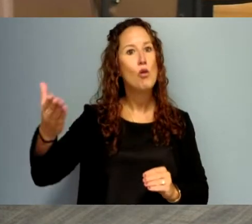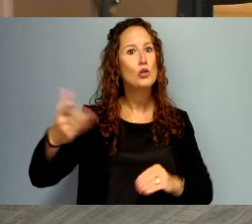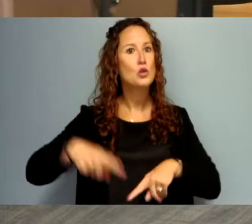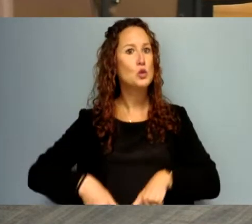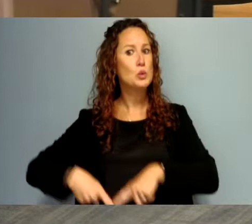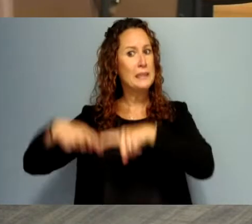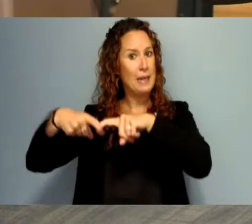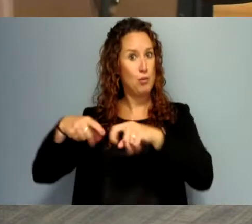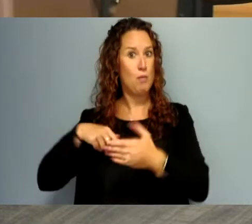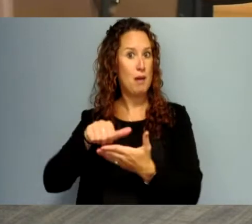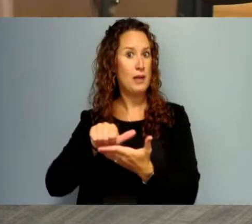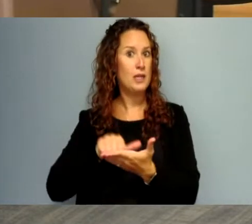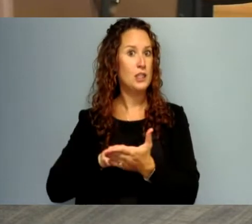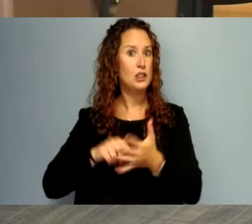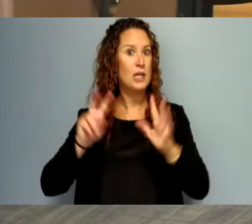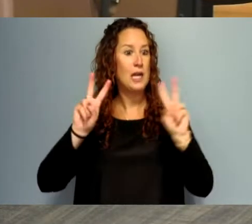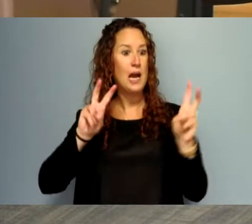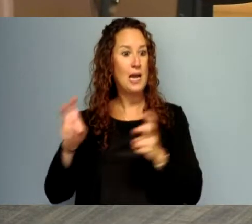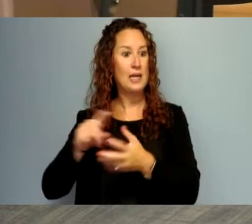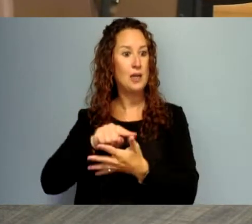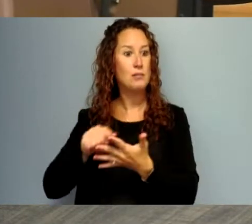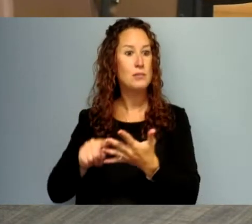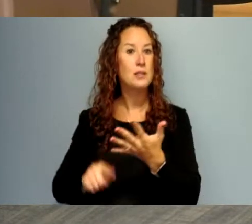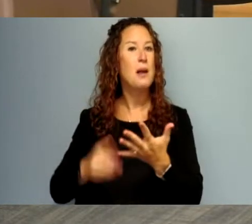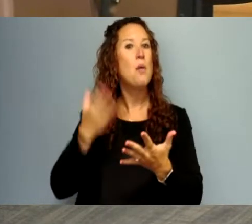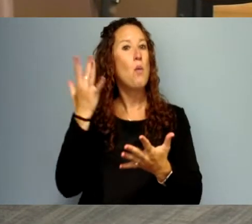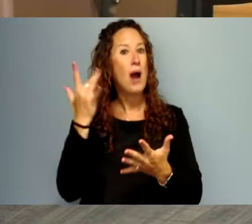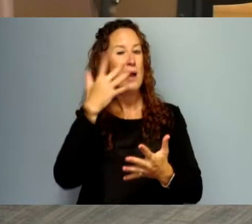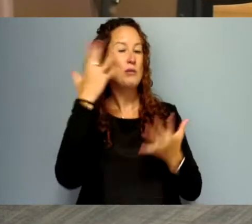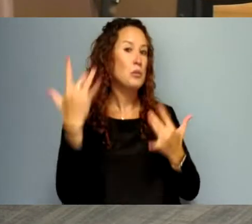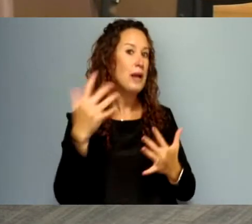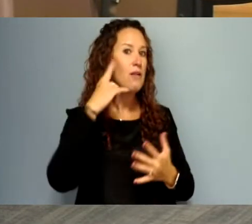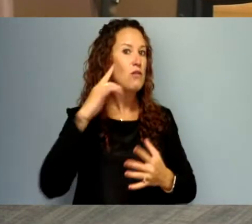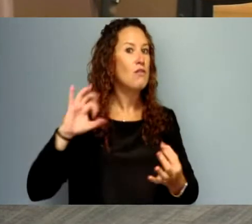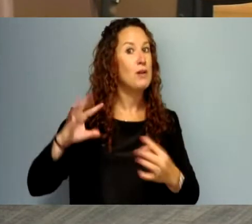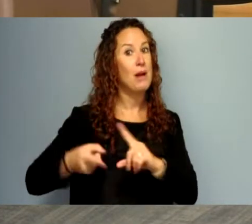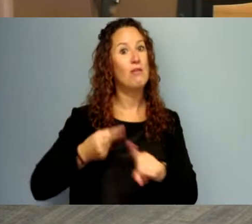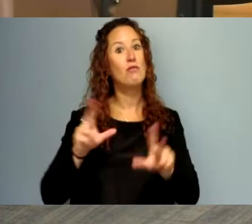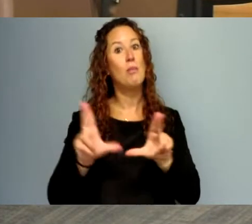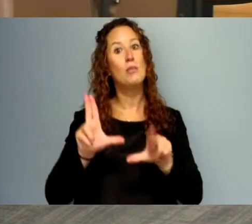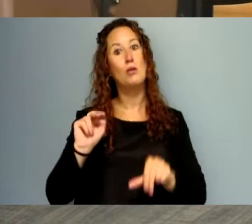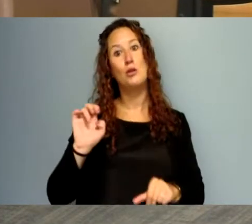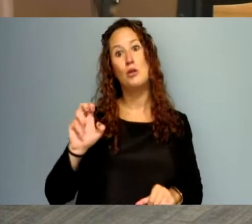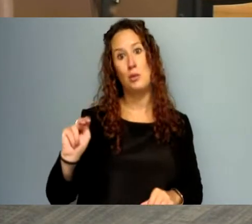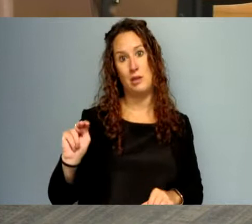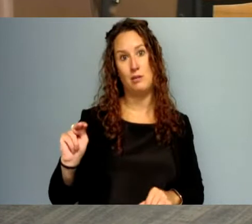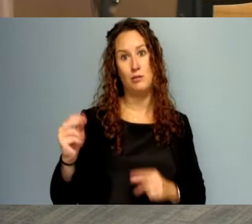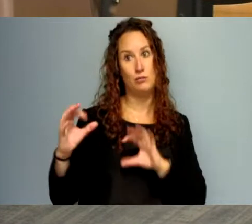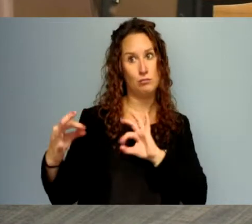my agenda items is because I was waiting for input from the unions. Since that time, I did